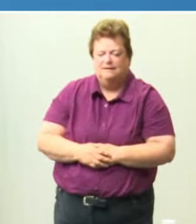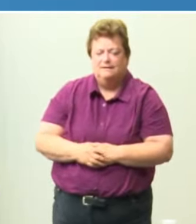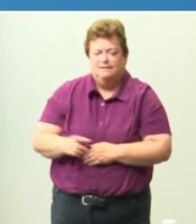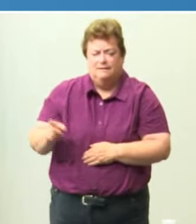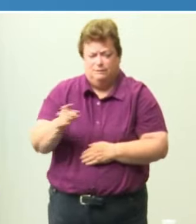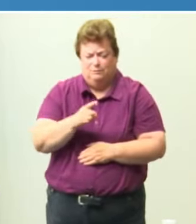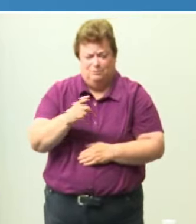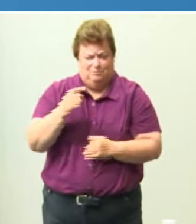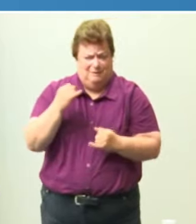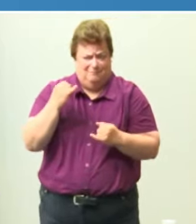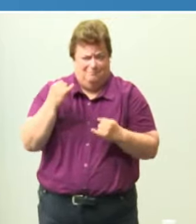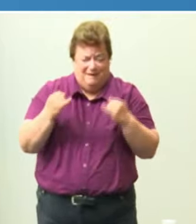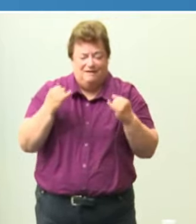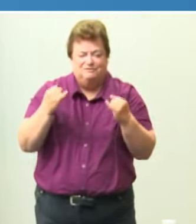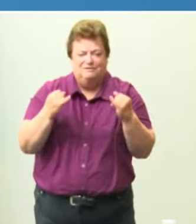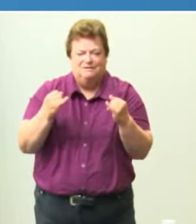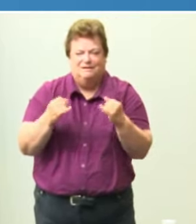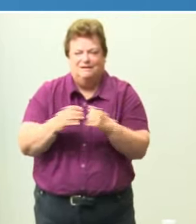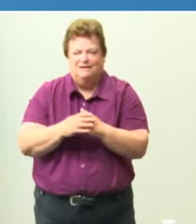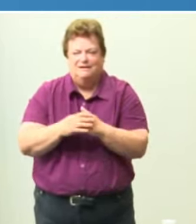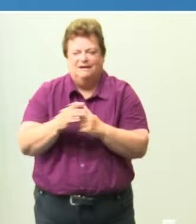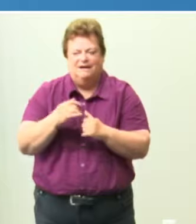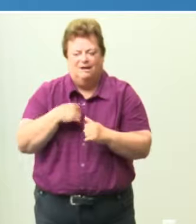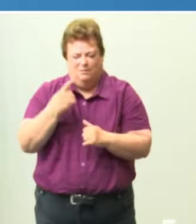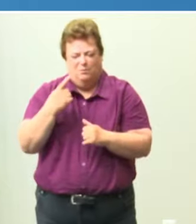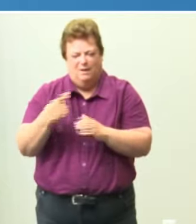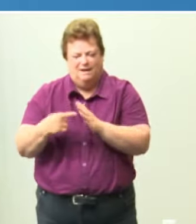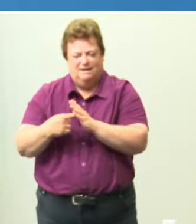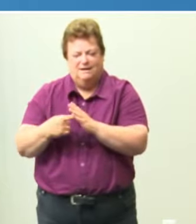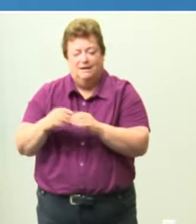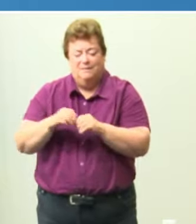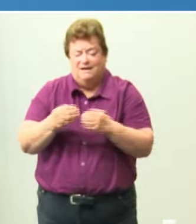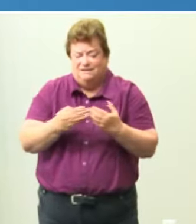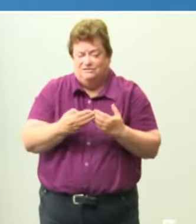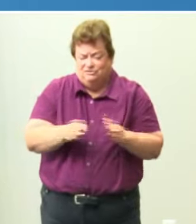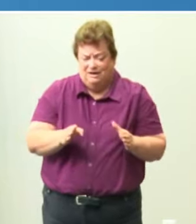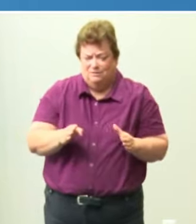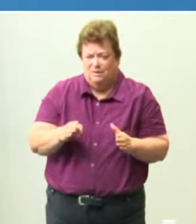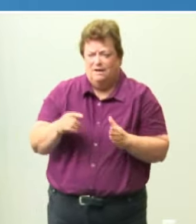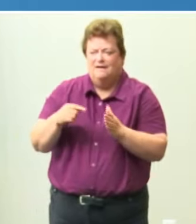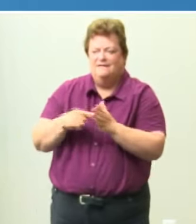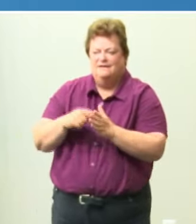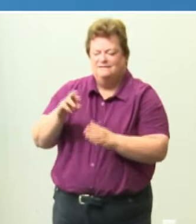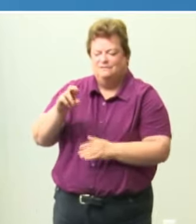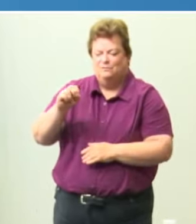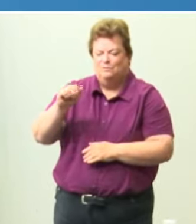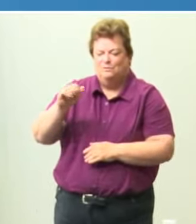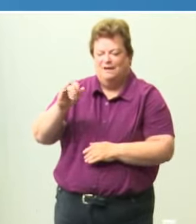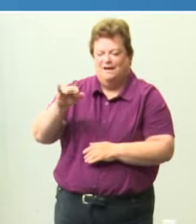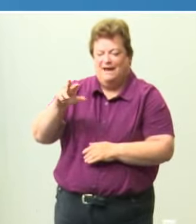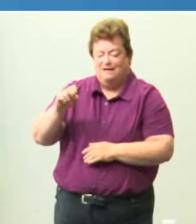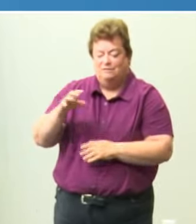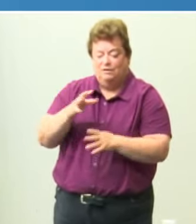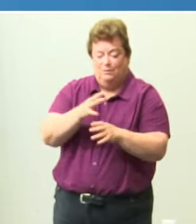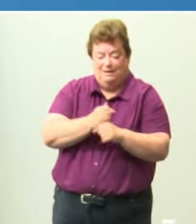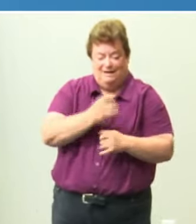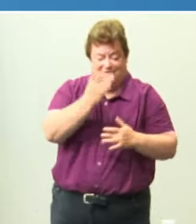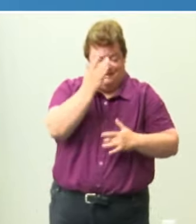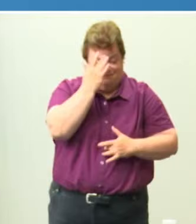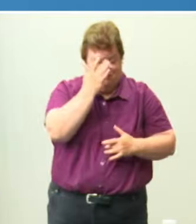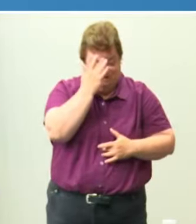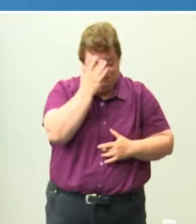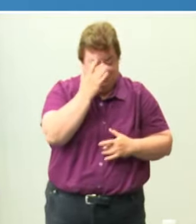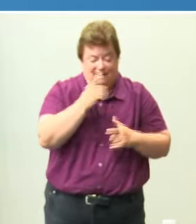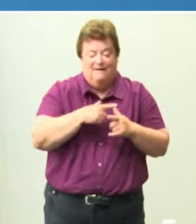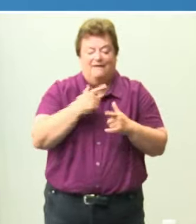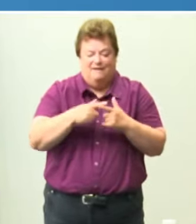imagine, this is, and I'll talk about one new indication, but in general, this is a reactive thing because you get the infection and then we give this to you. As